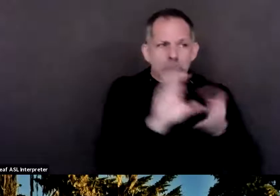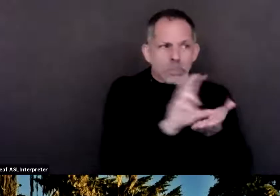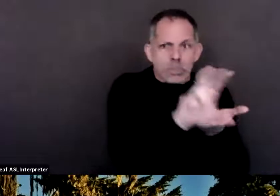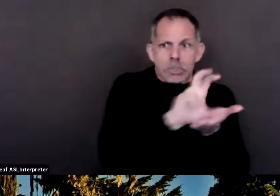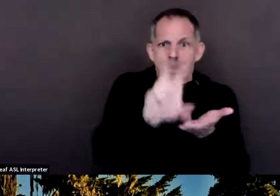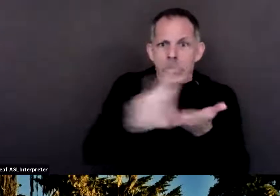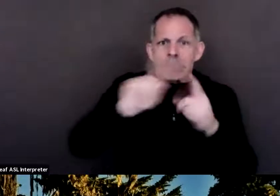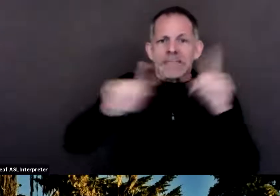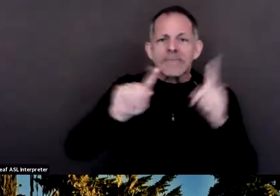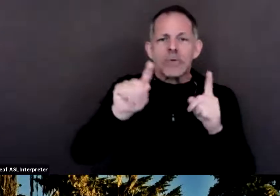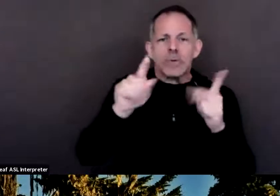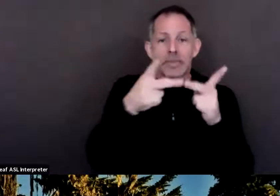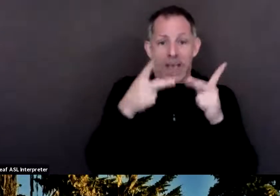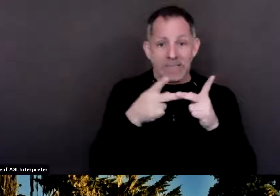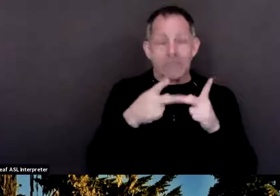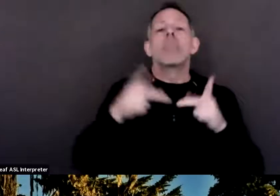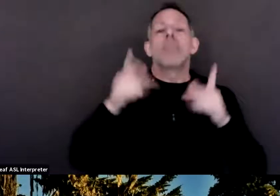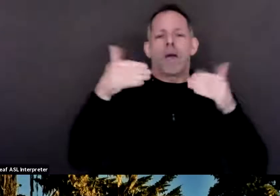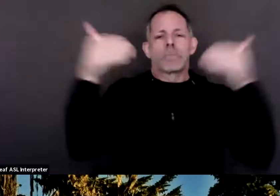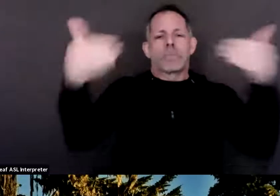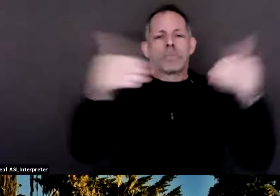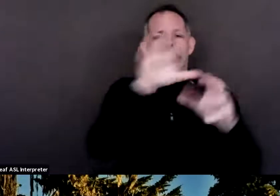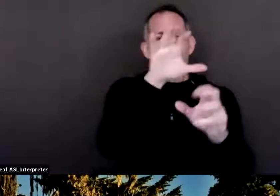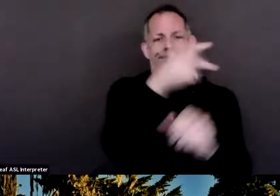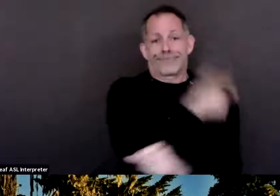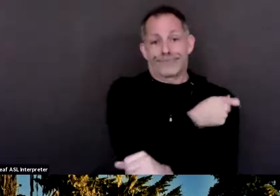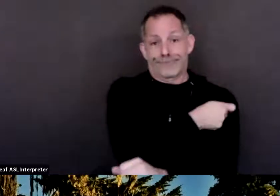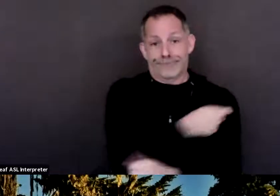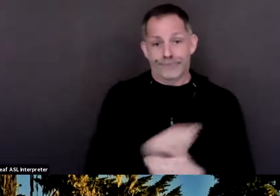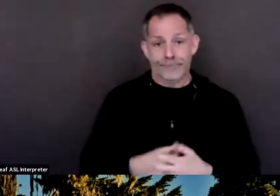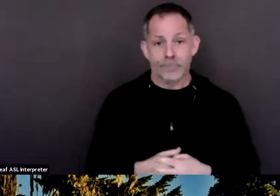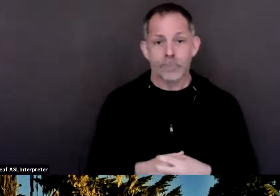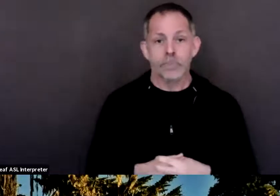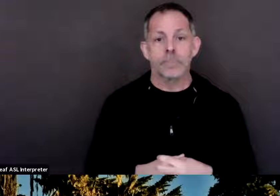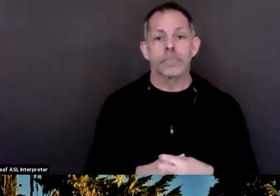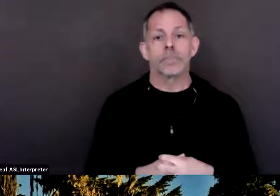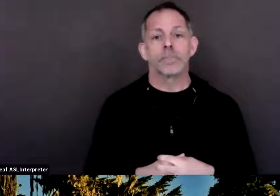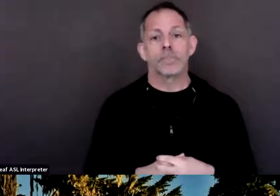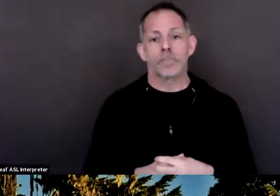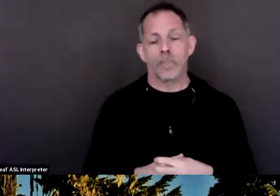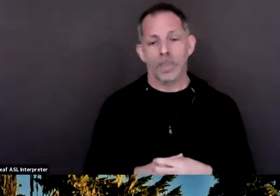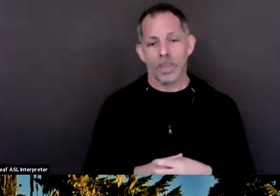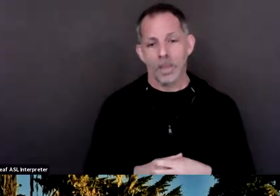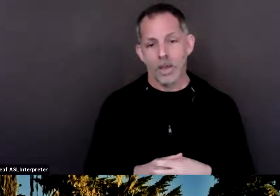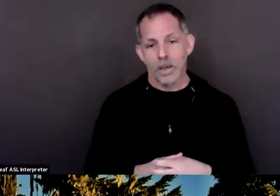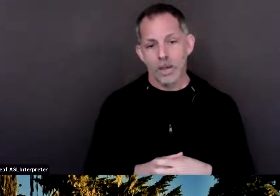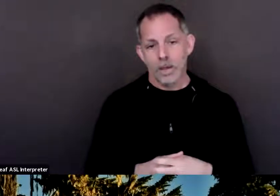and systems and locations that work well before lots and lots of vaccine arrives.